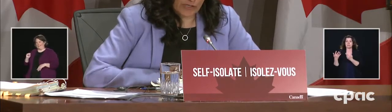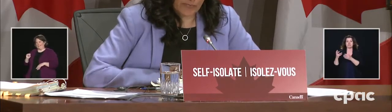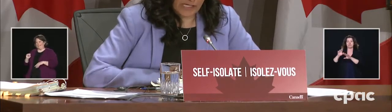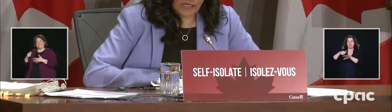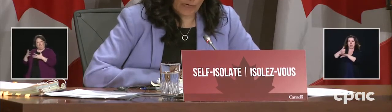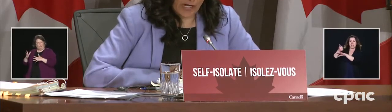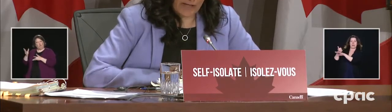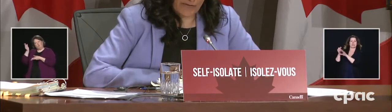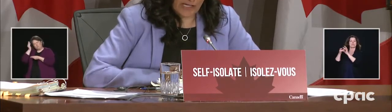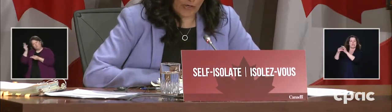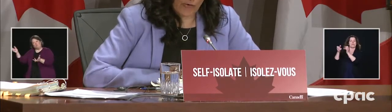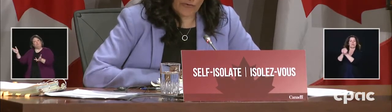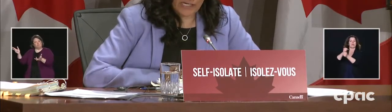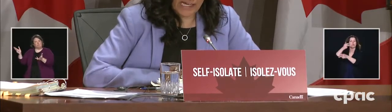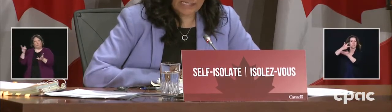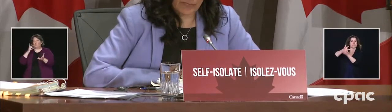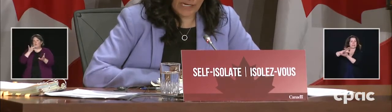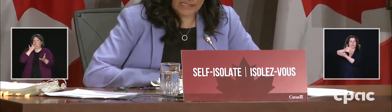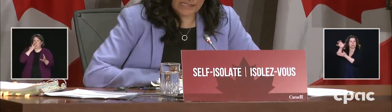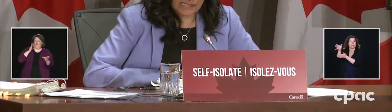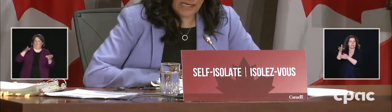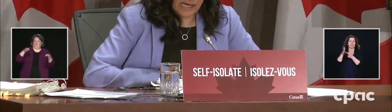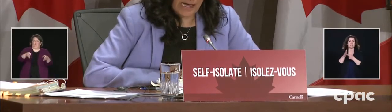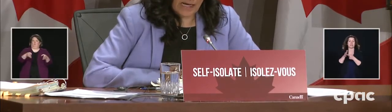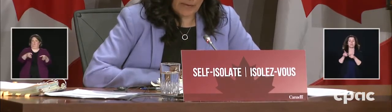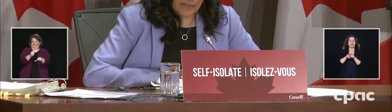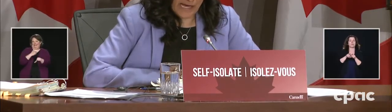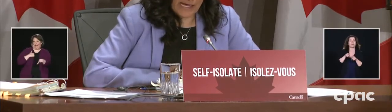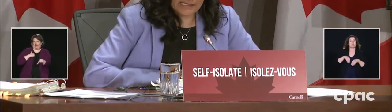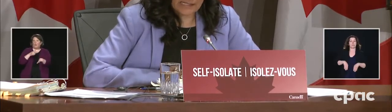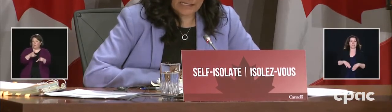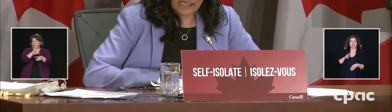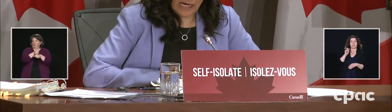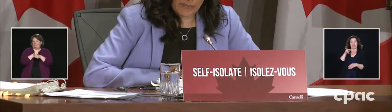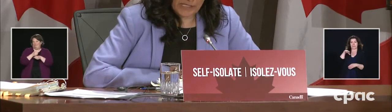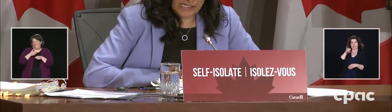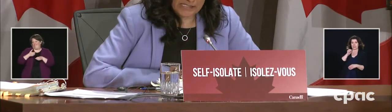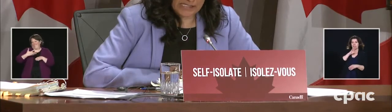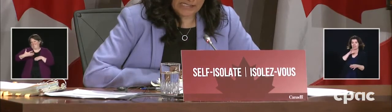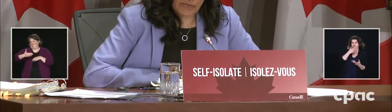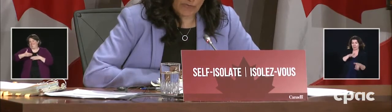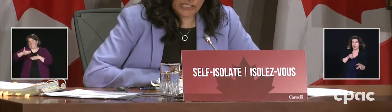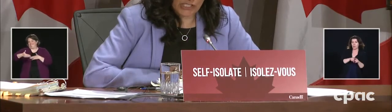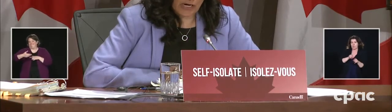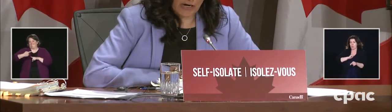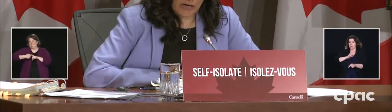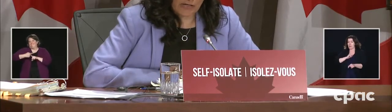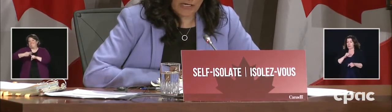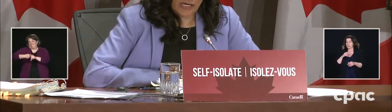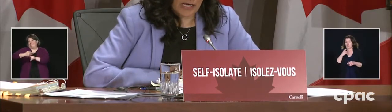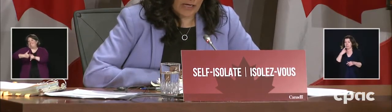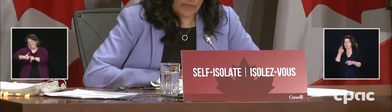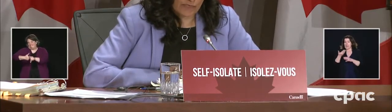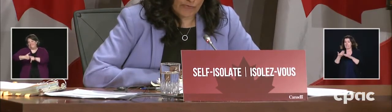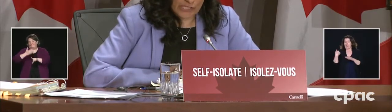they will be arriving over the next months as these companies, some of which